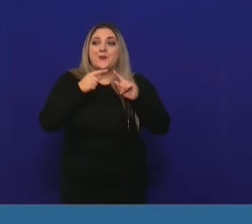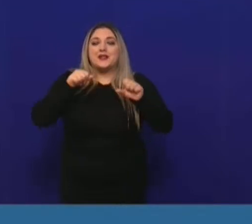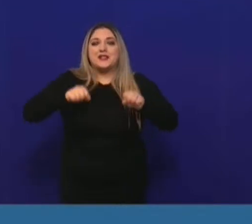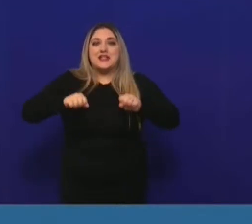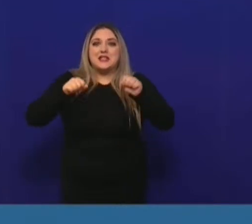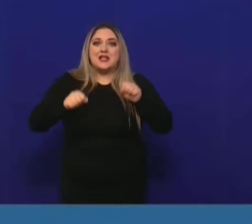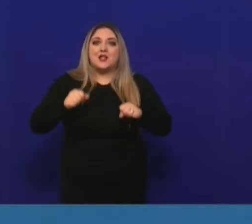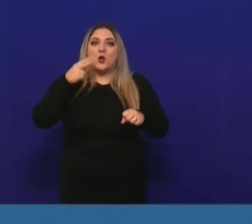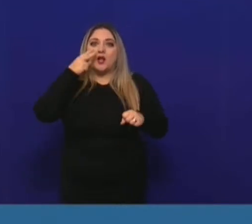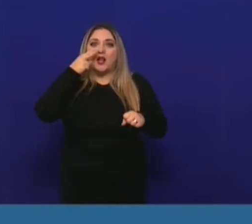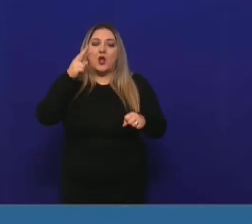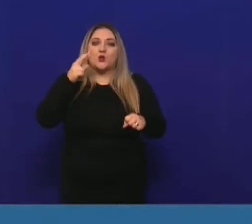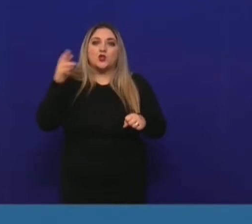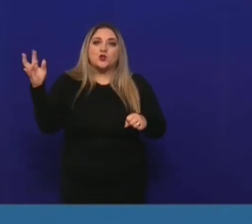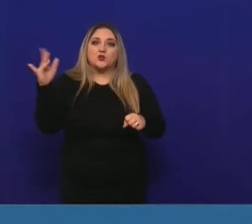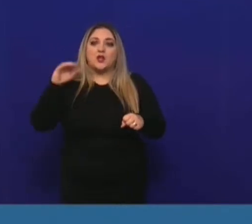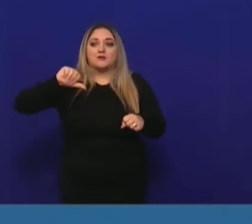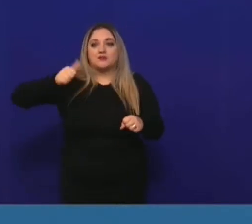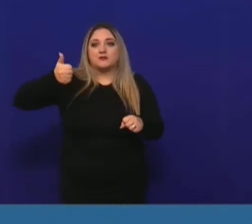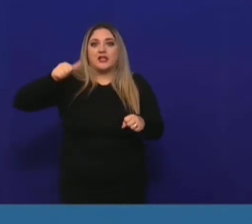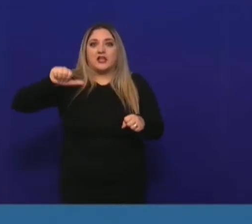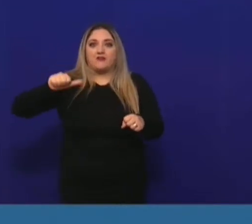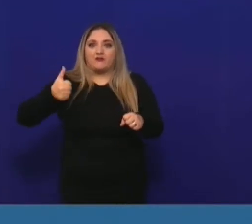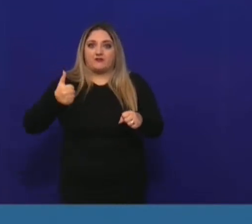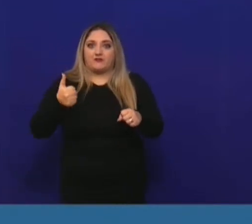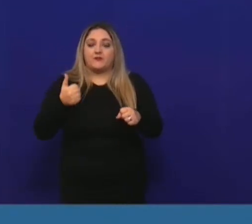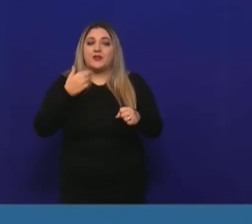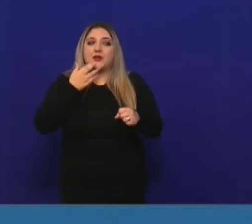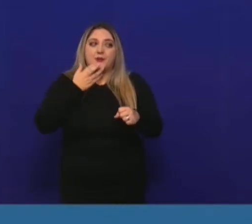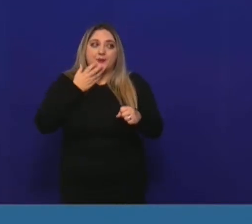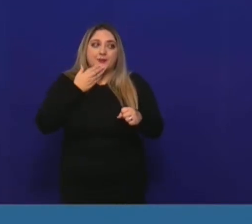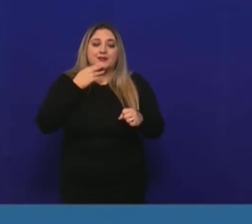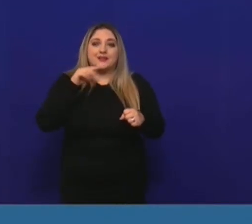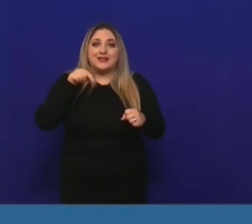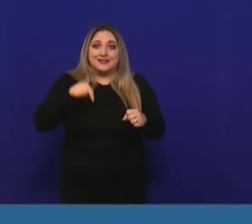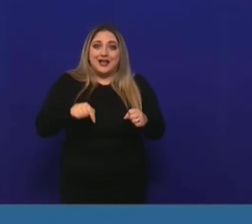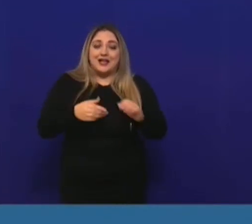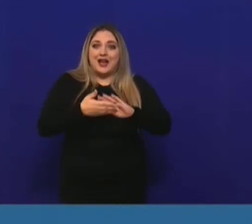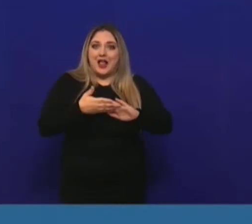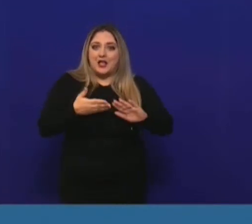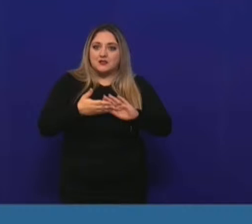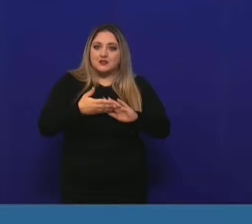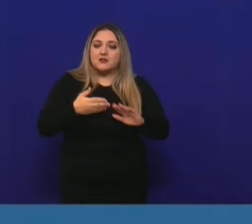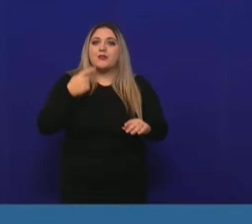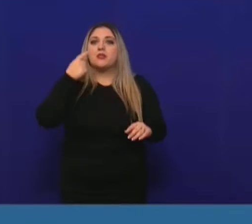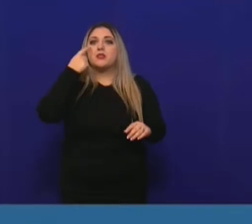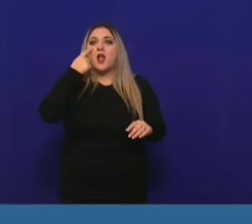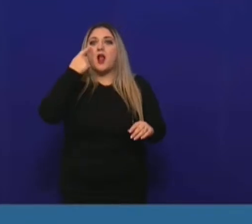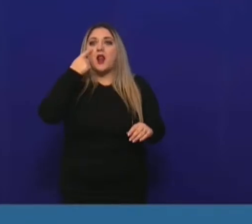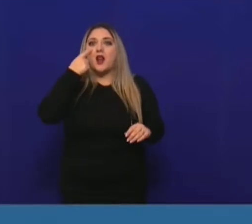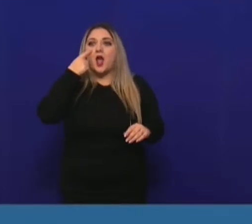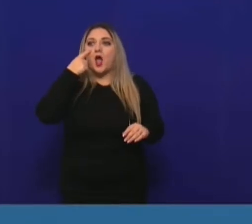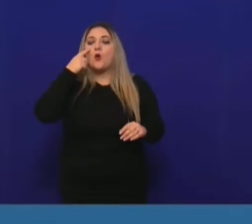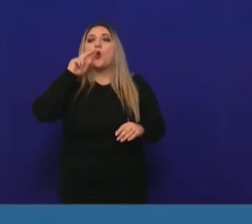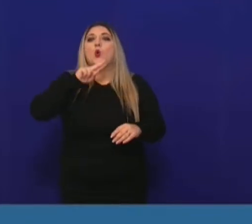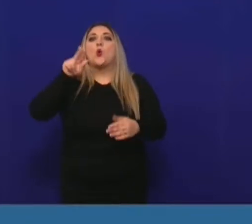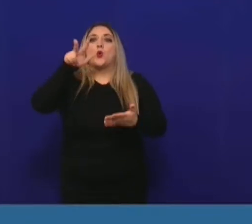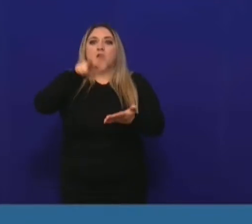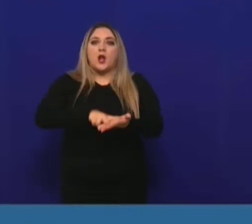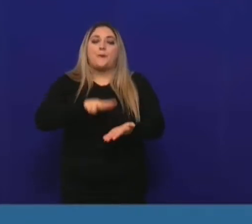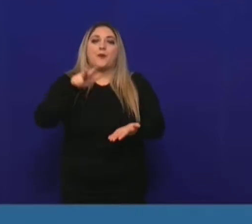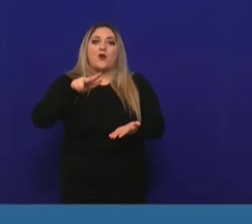sakemm din tiġi evalwata mit-trials kollha tagħha u aħna nilqgħu dawn il-evaluations kollha u